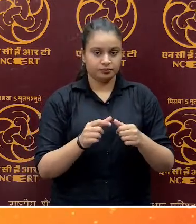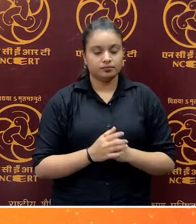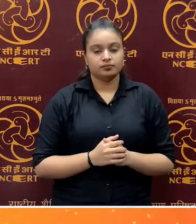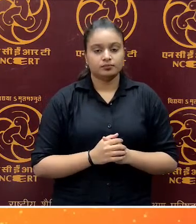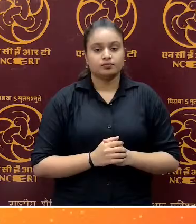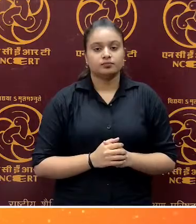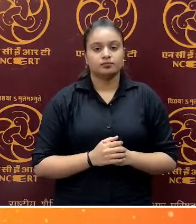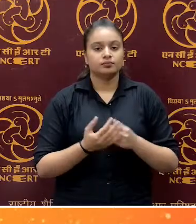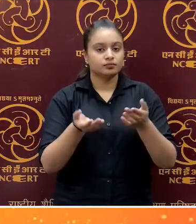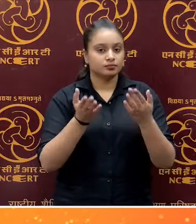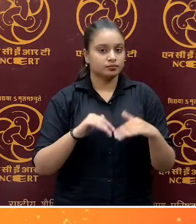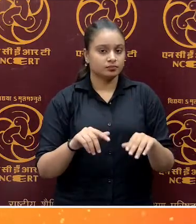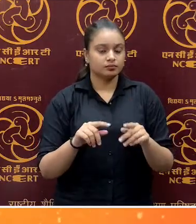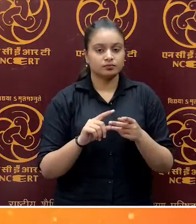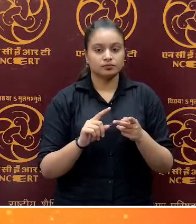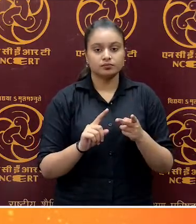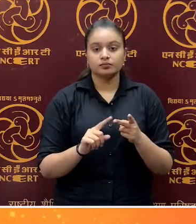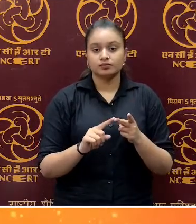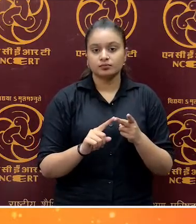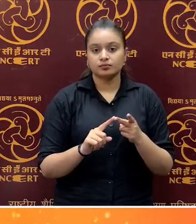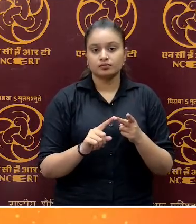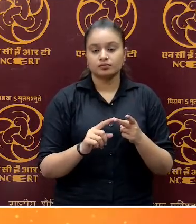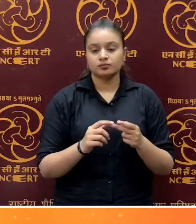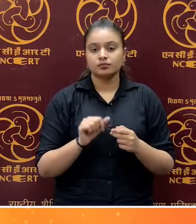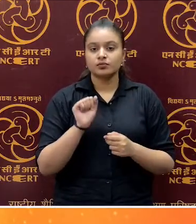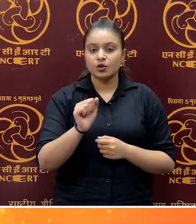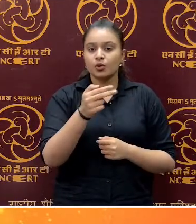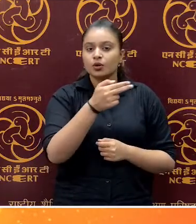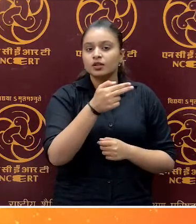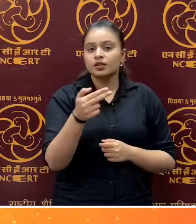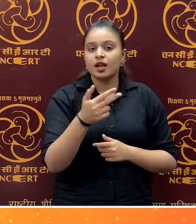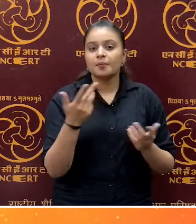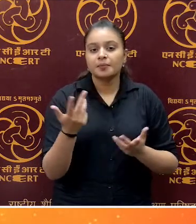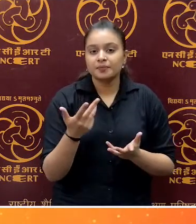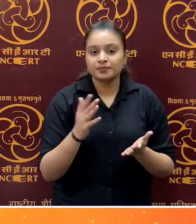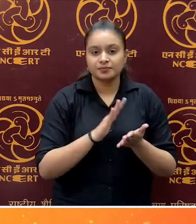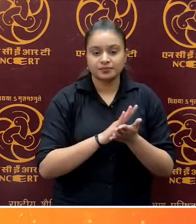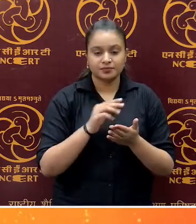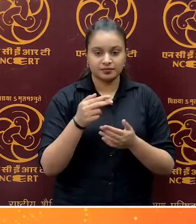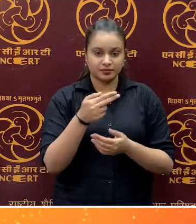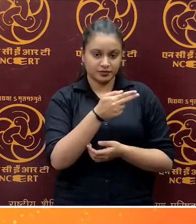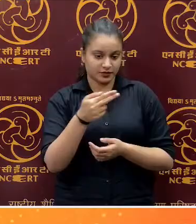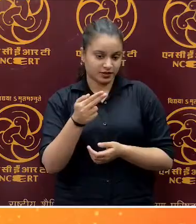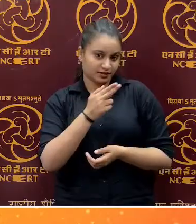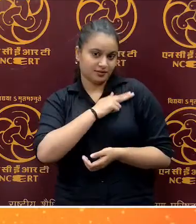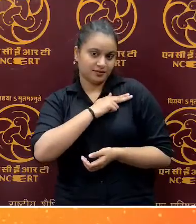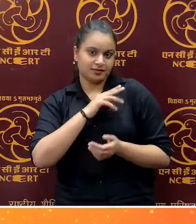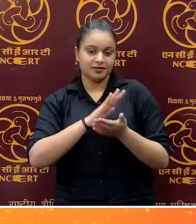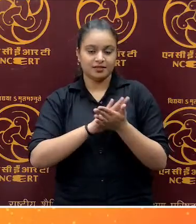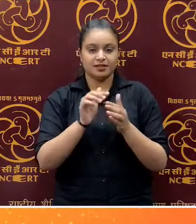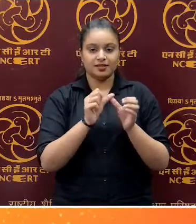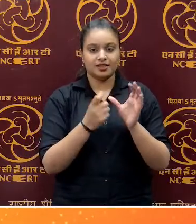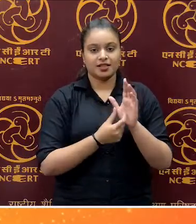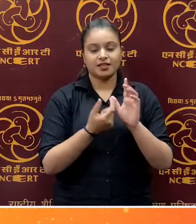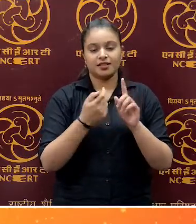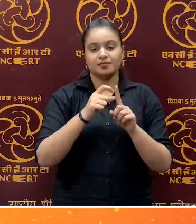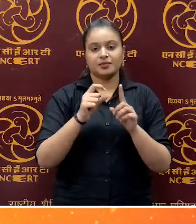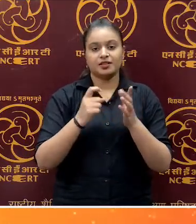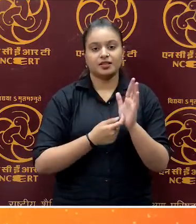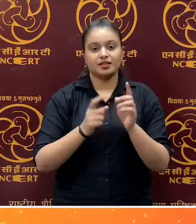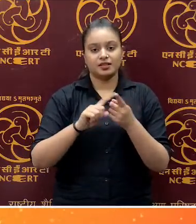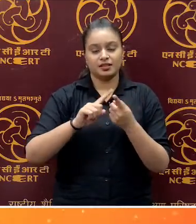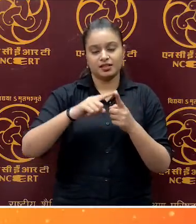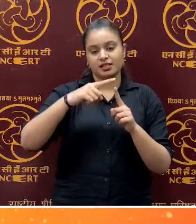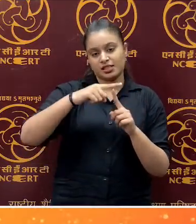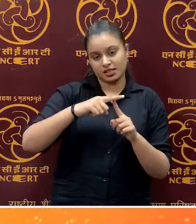fly. And now, Harpreet, may I know your name? Yeah, my name is written right here. It's Harpreet. Absolutely.